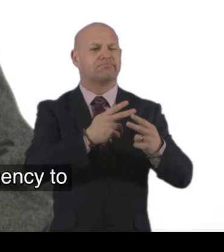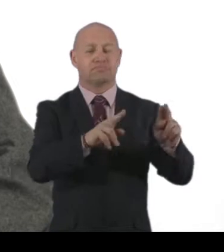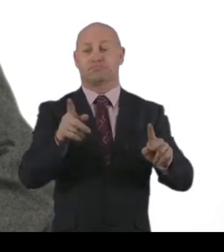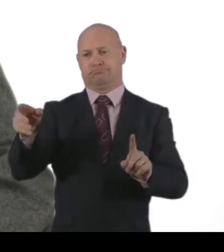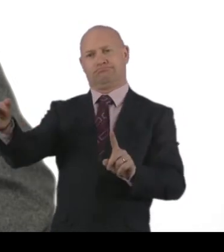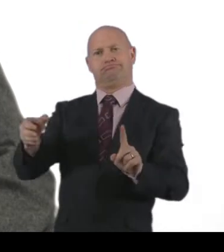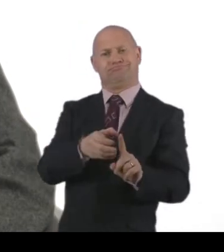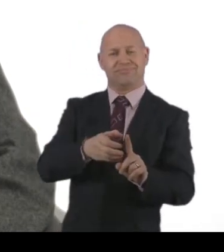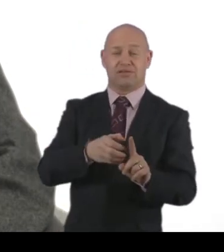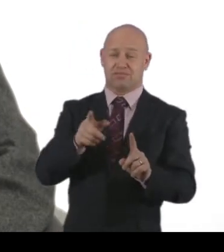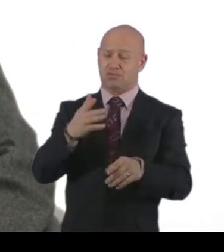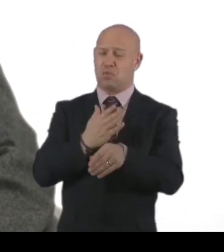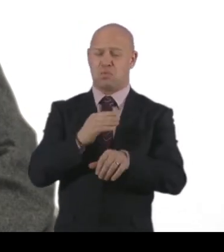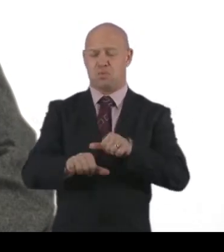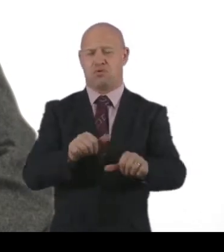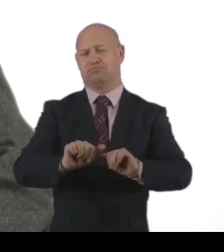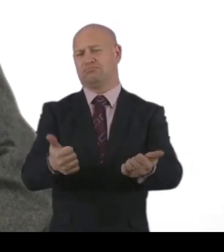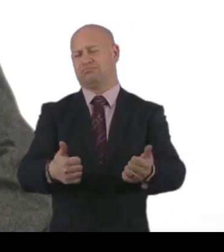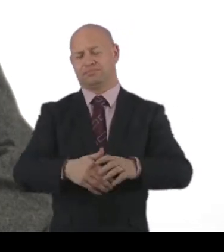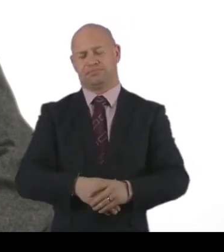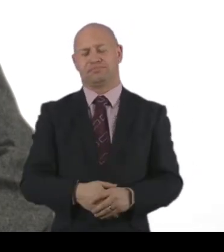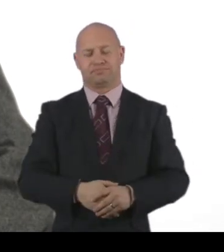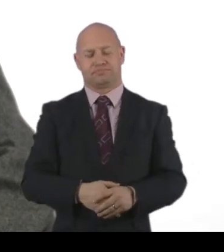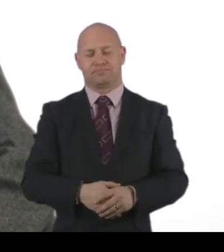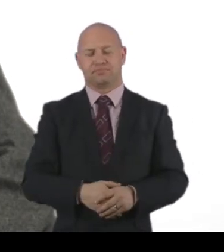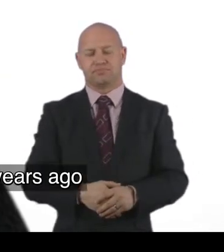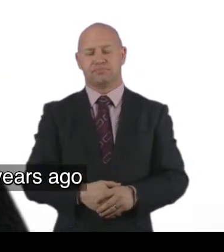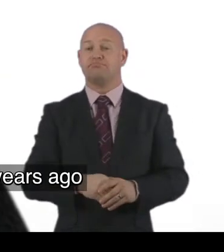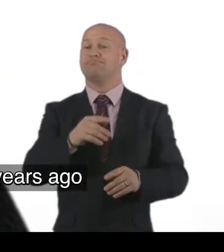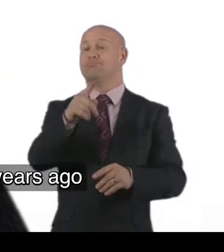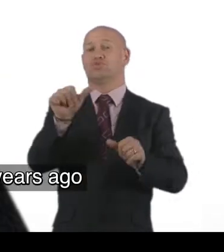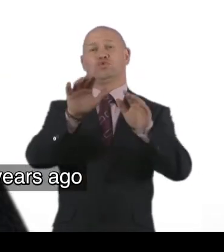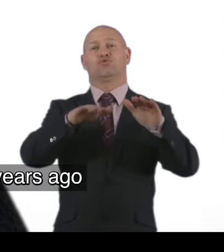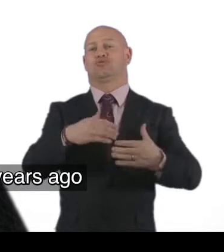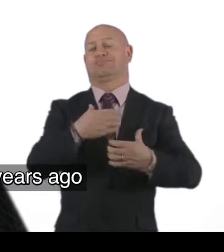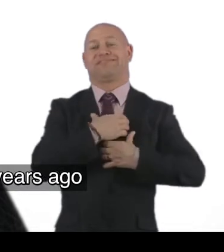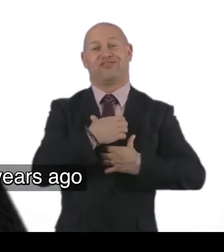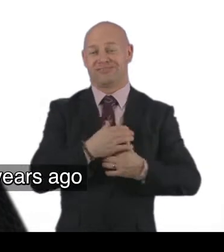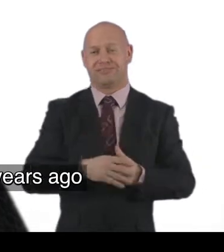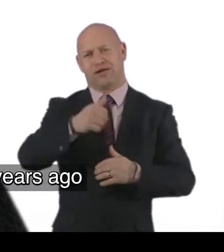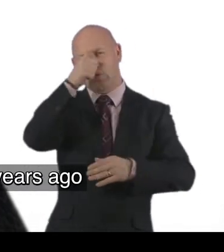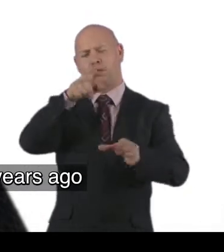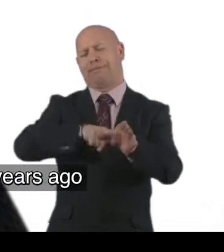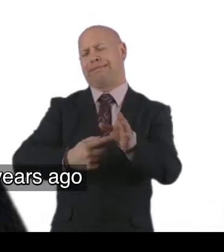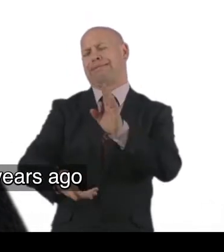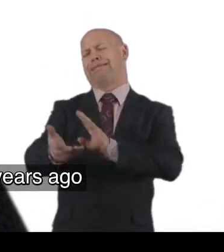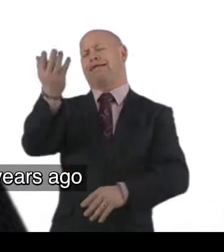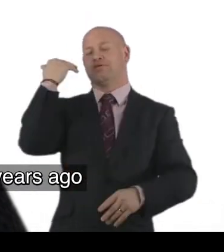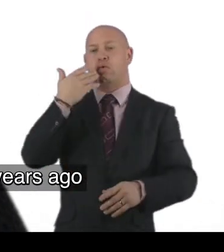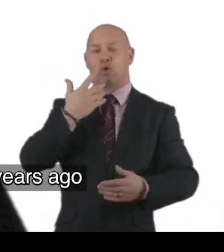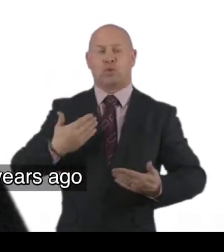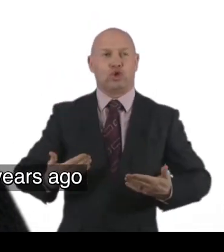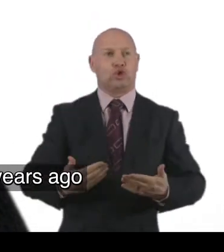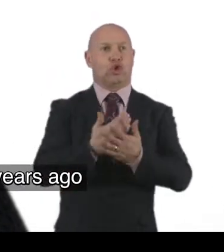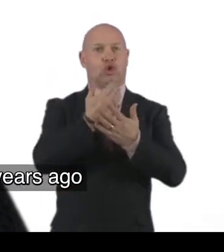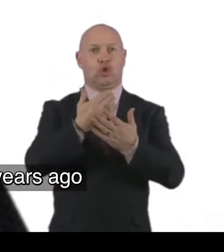that, and it's working out great. They shouldn't be frightened. I know years and years